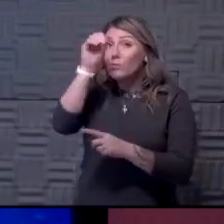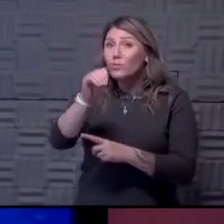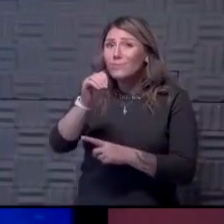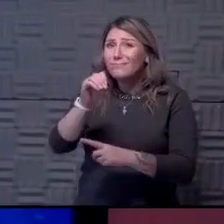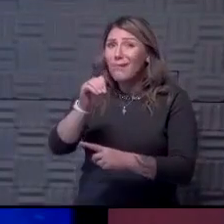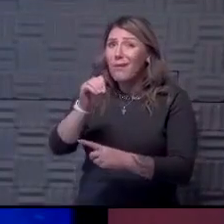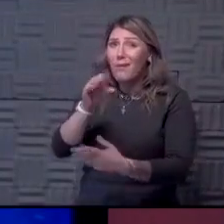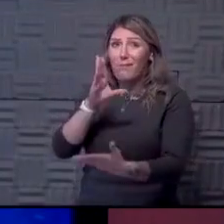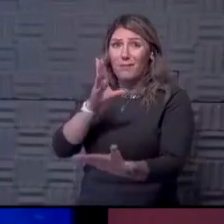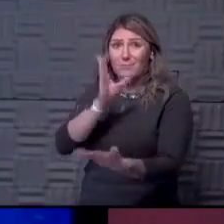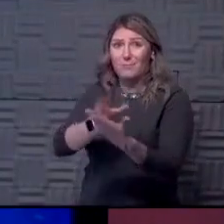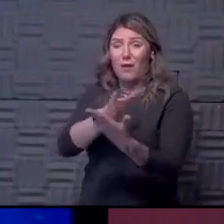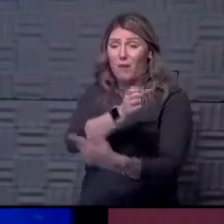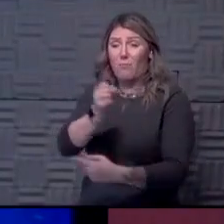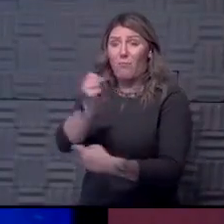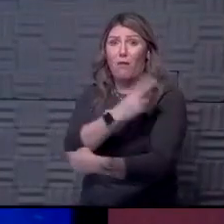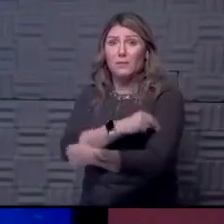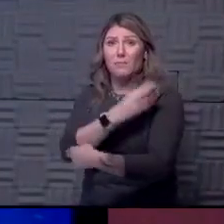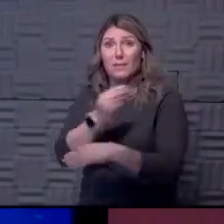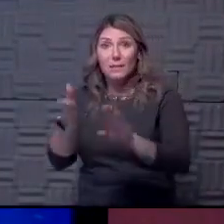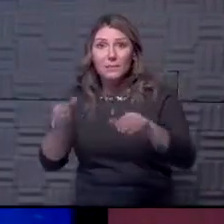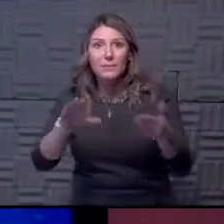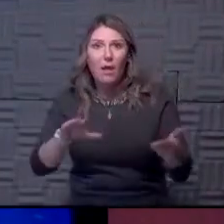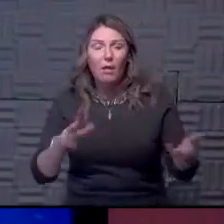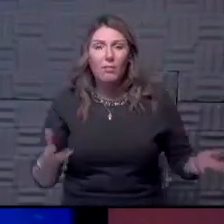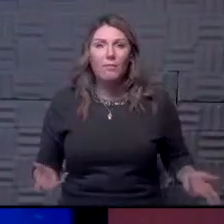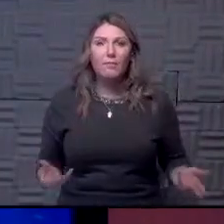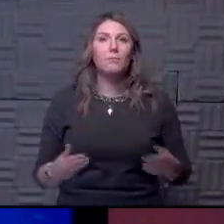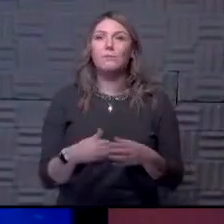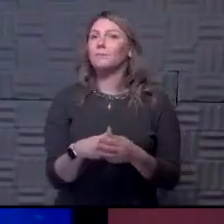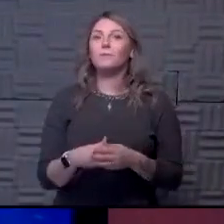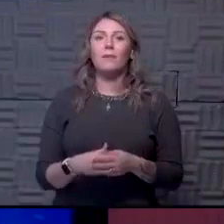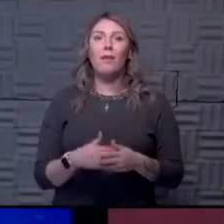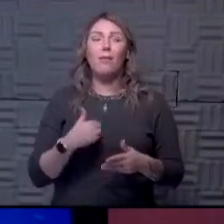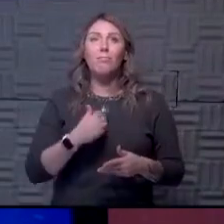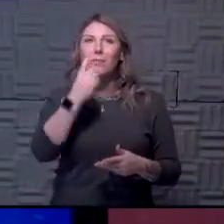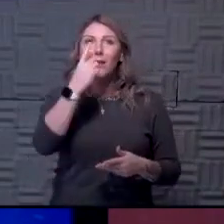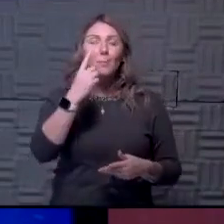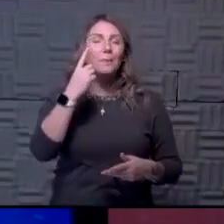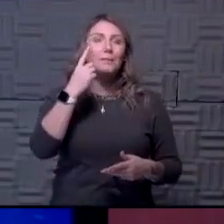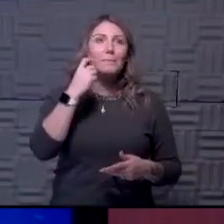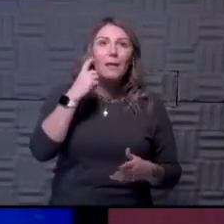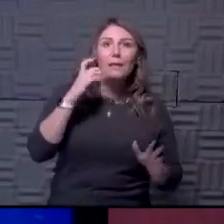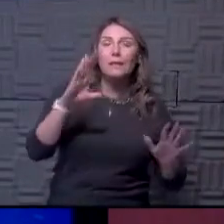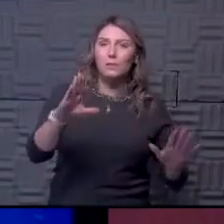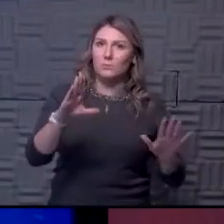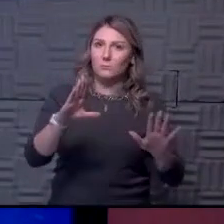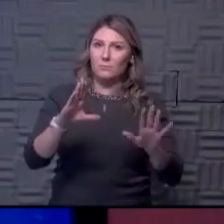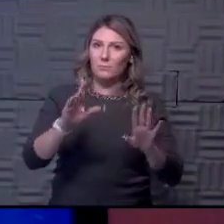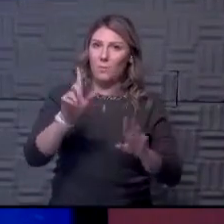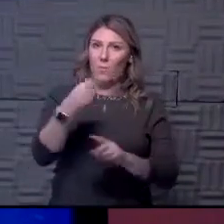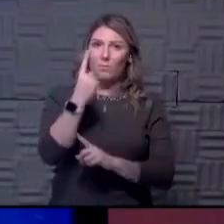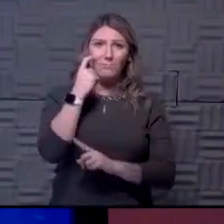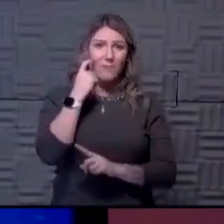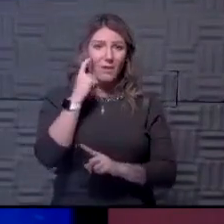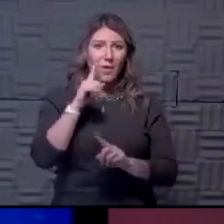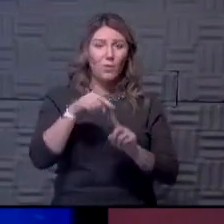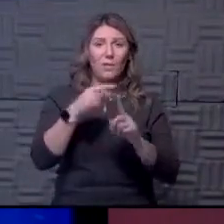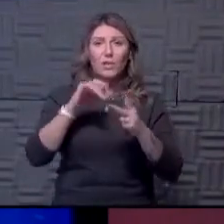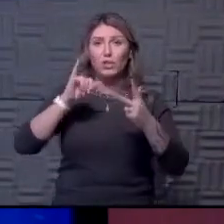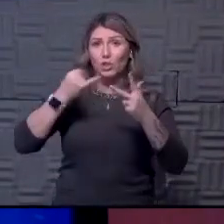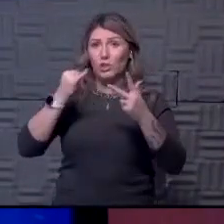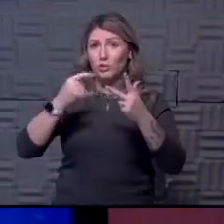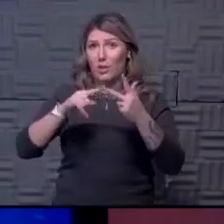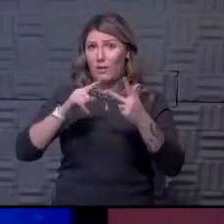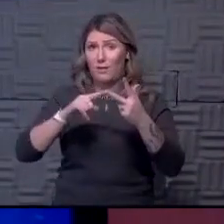So really, that's what you're going to care about. And I think I'm going to speculate, and it's pure speculation, that when the J&J data comes